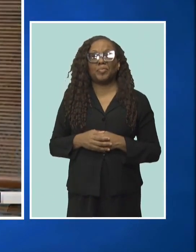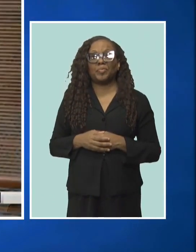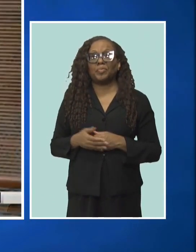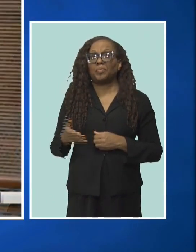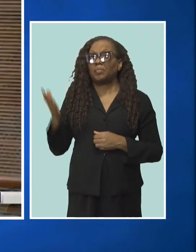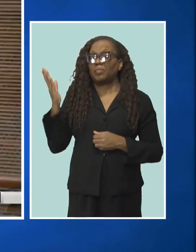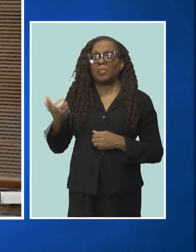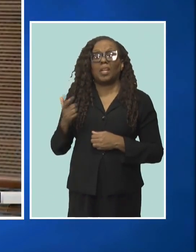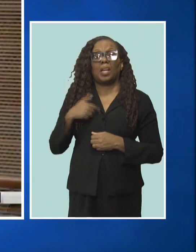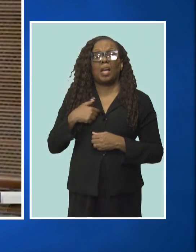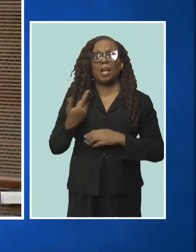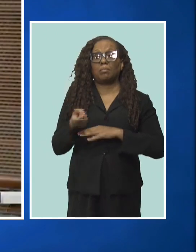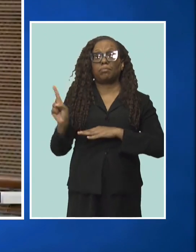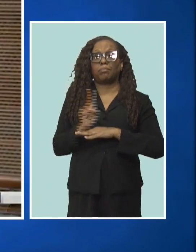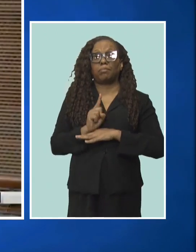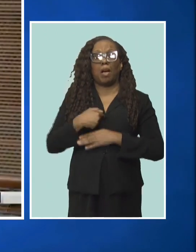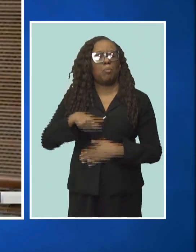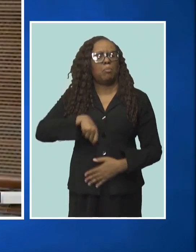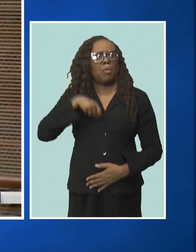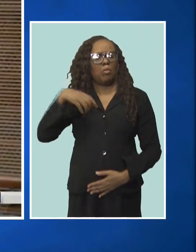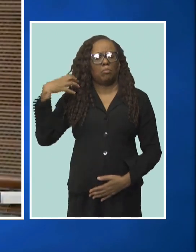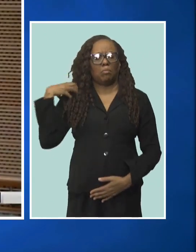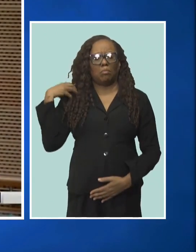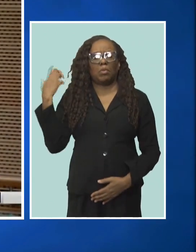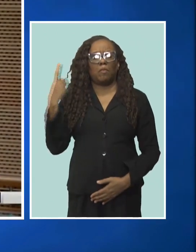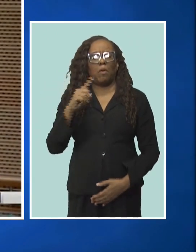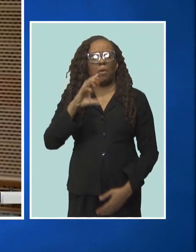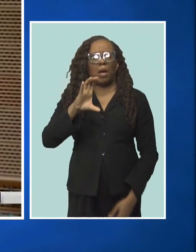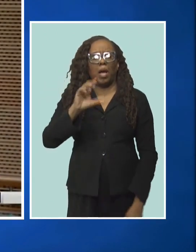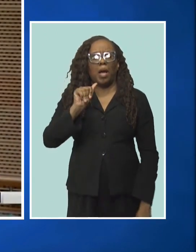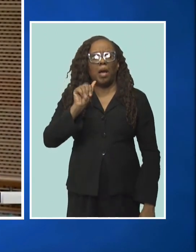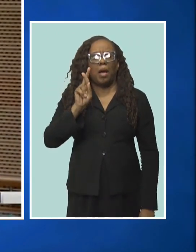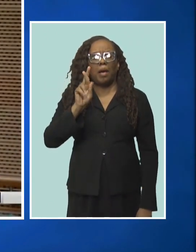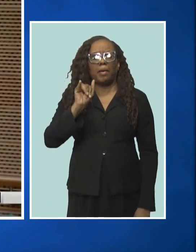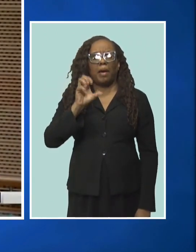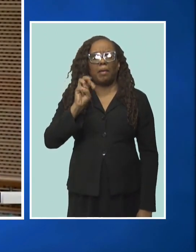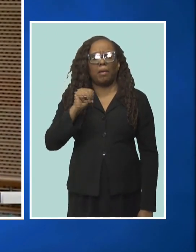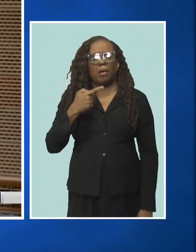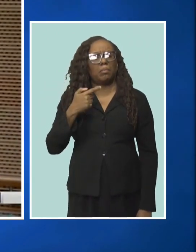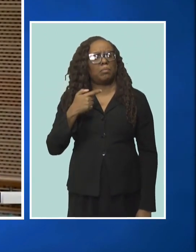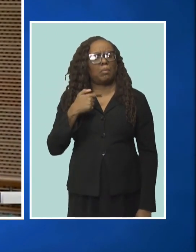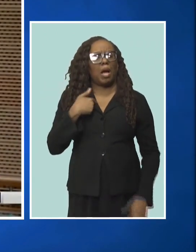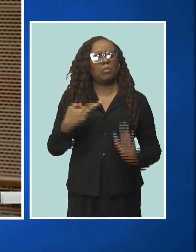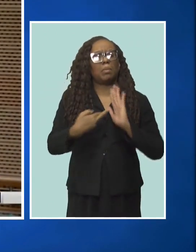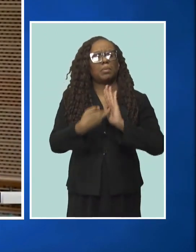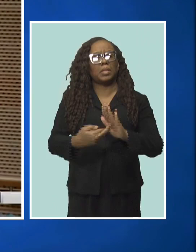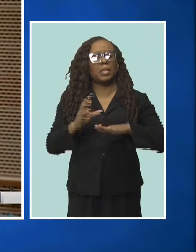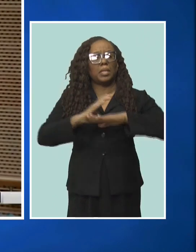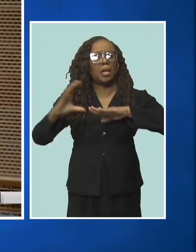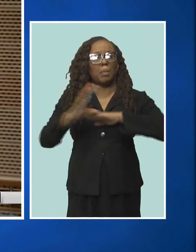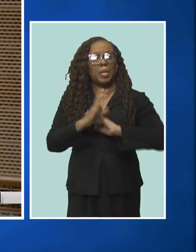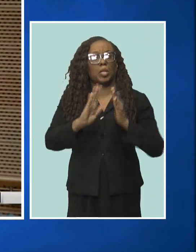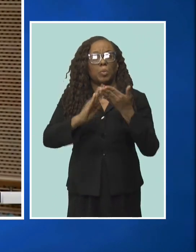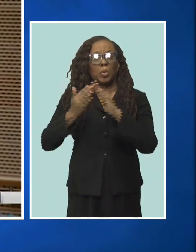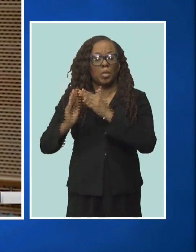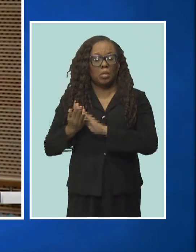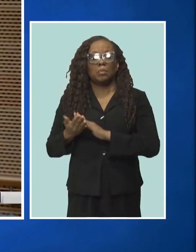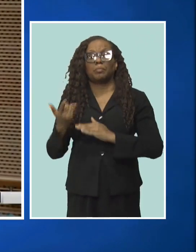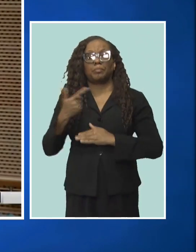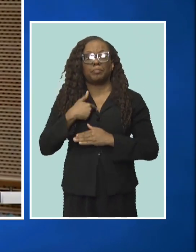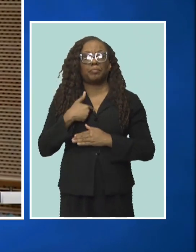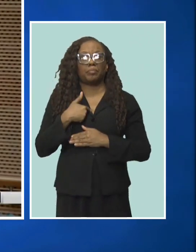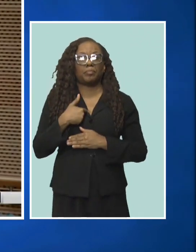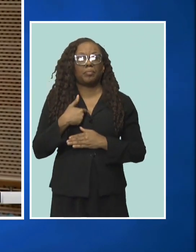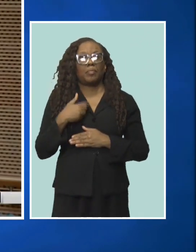chairman of CARICOM, the Caribbean community, recognizing that as a member of the 6th region